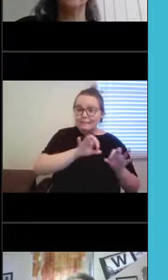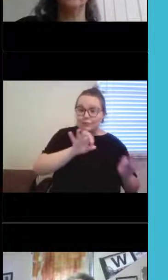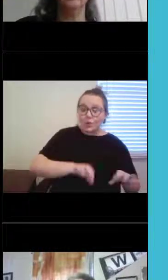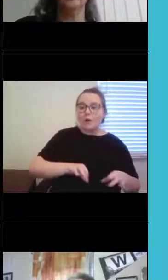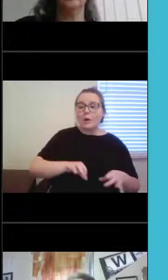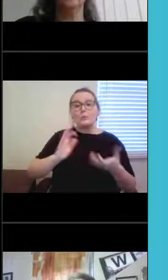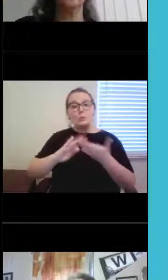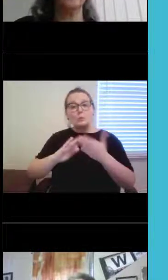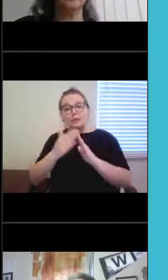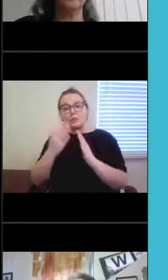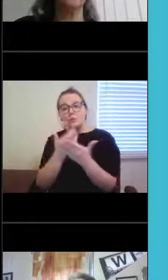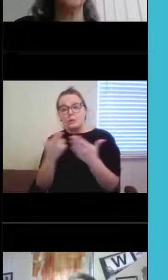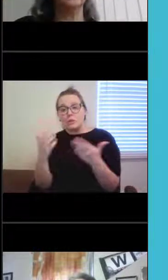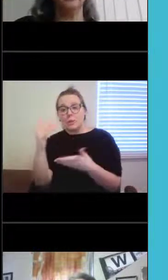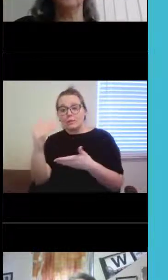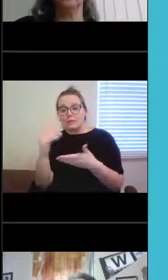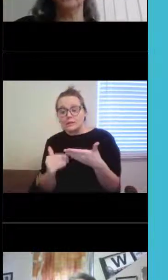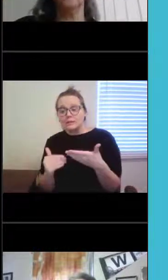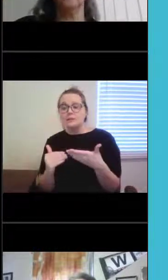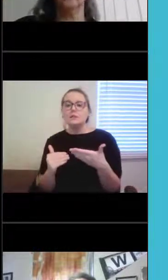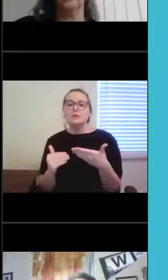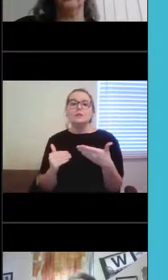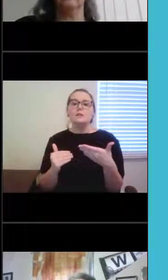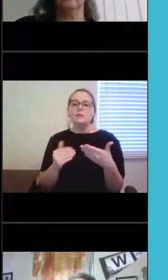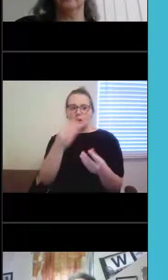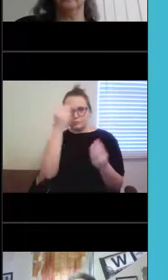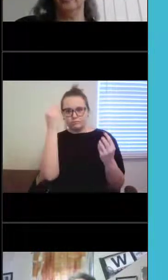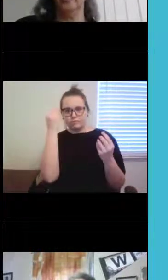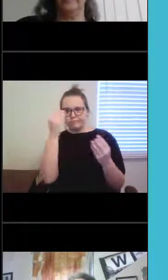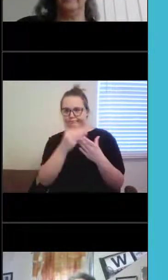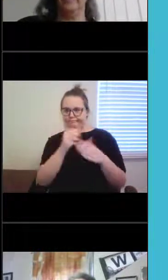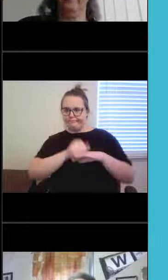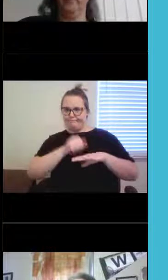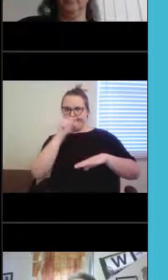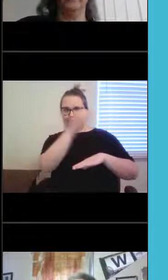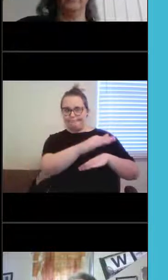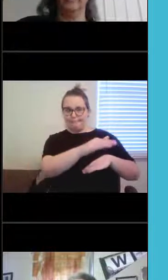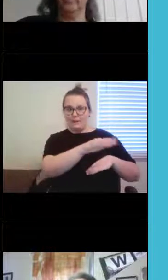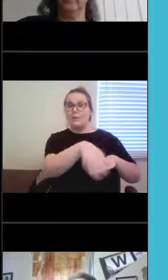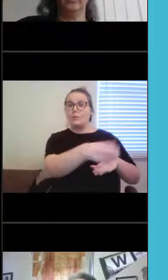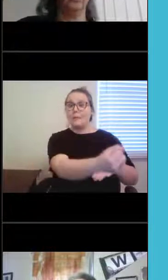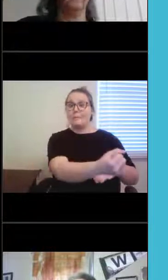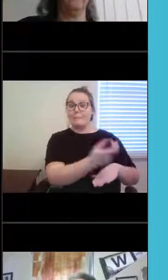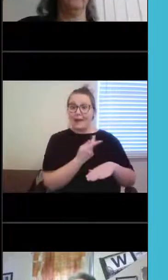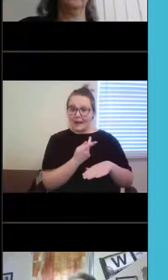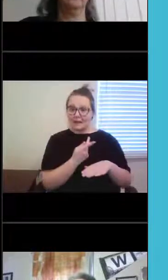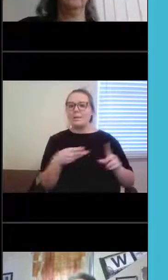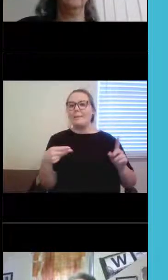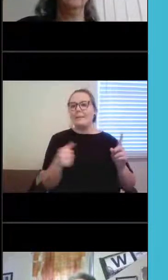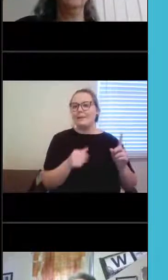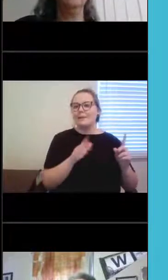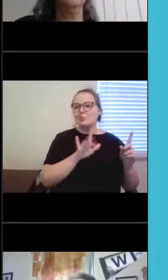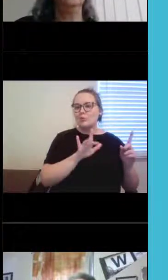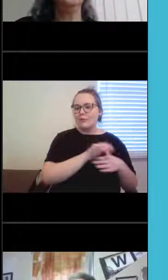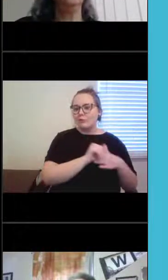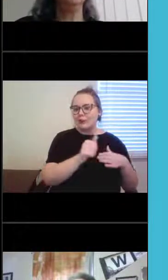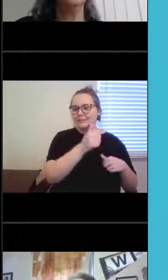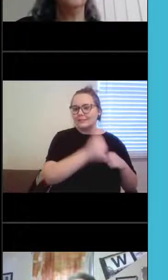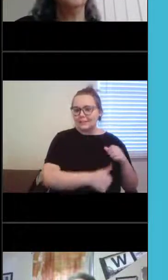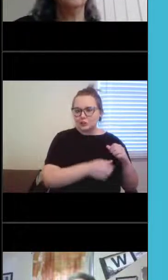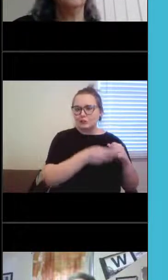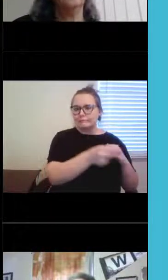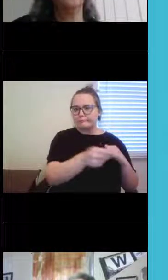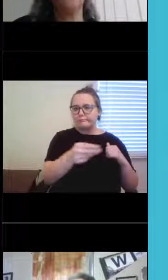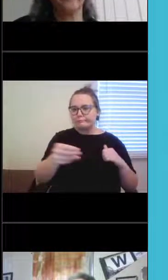list, and we, of course, when they completed and returned their surveys, we paid them $25 each. What did